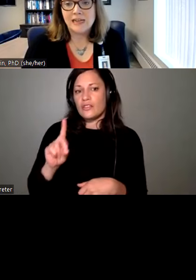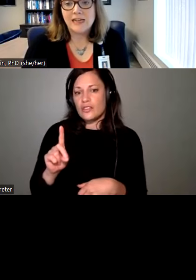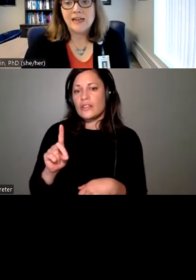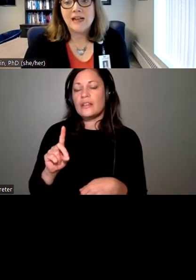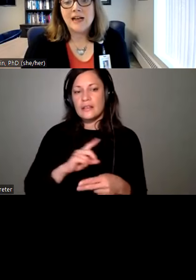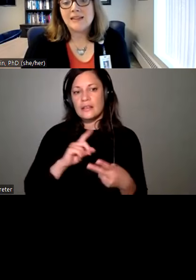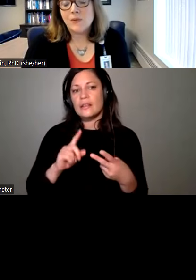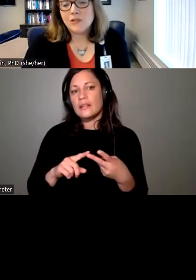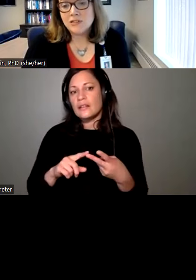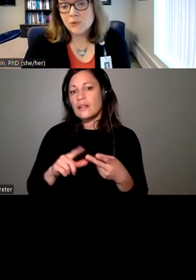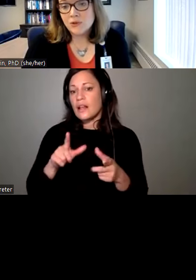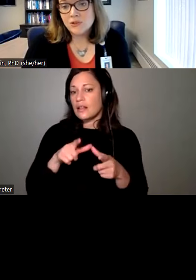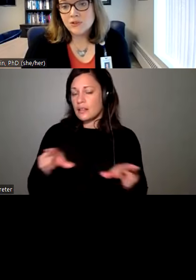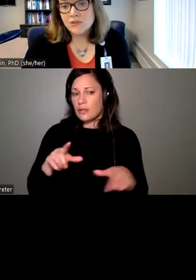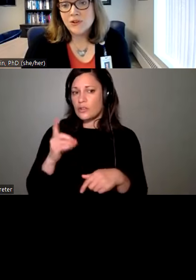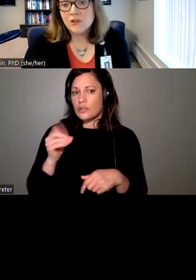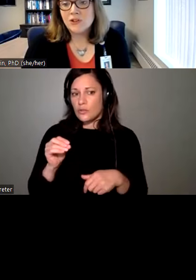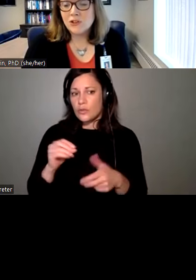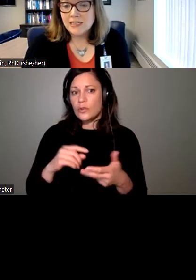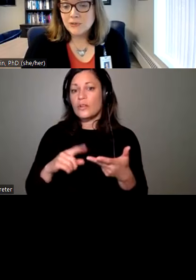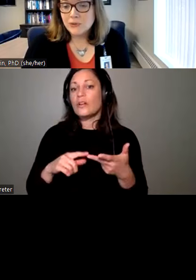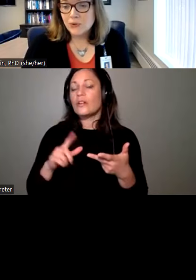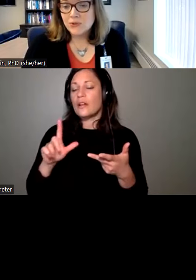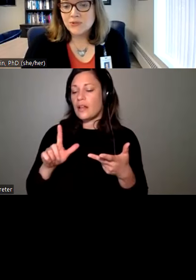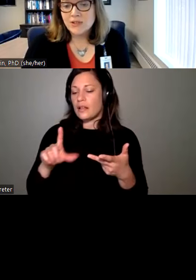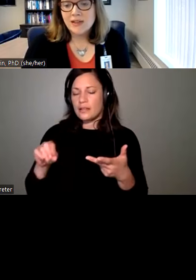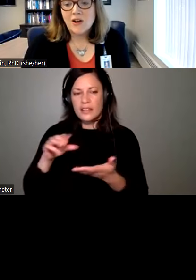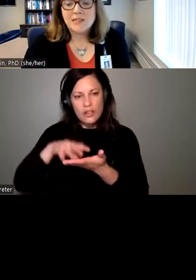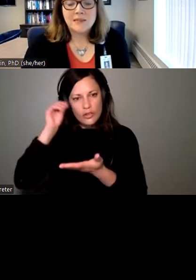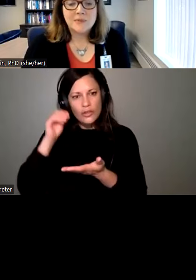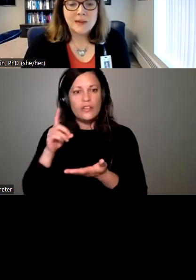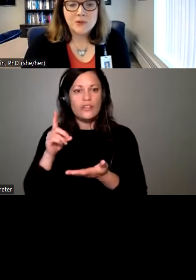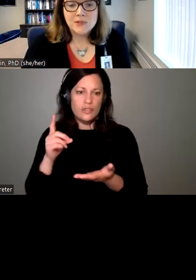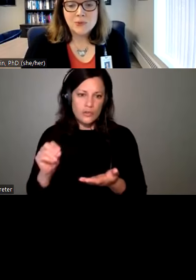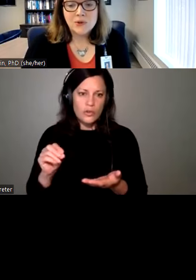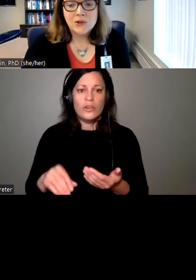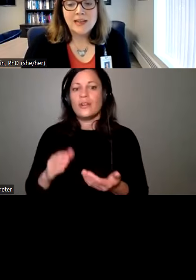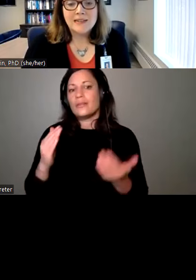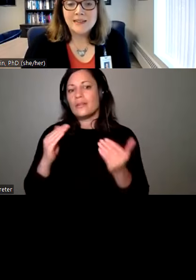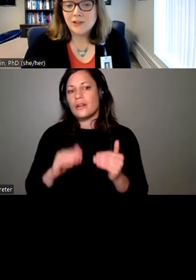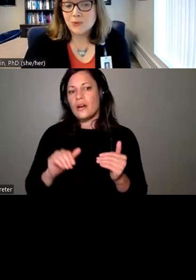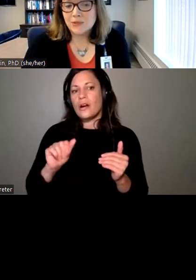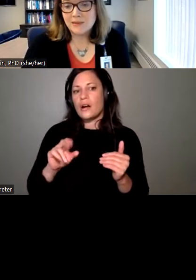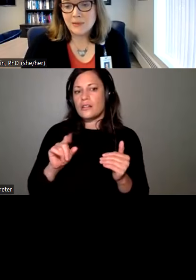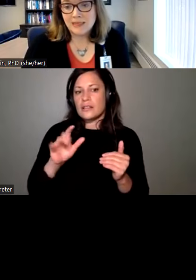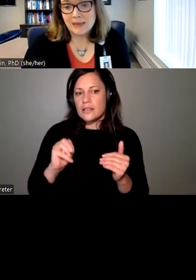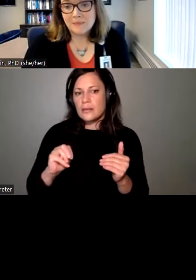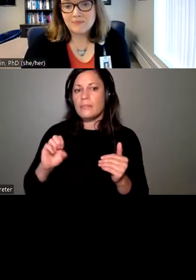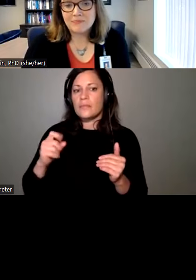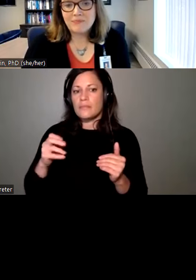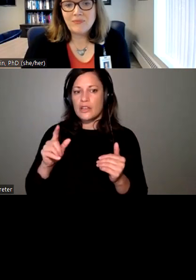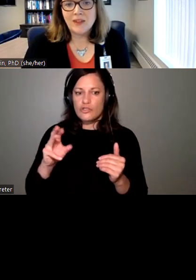ADHD, language disorders, learning disorders, autism spectrum disorder, and intellectual